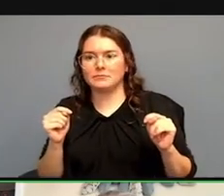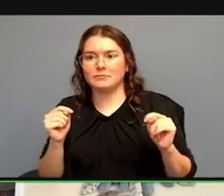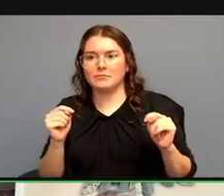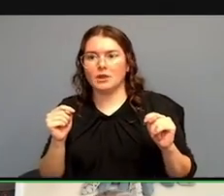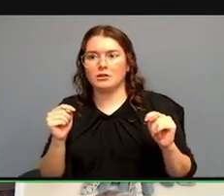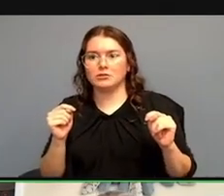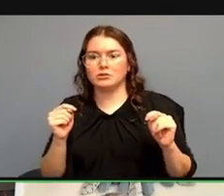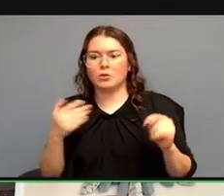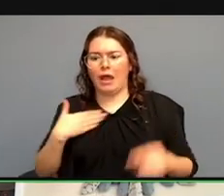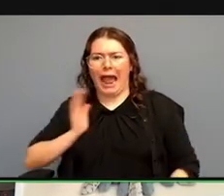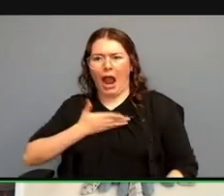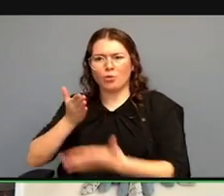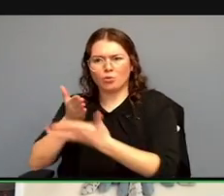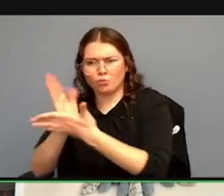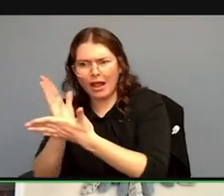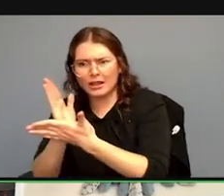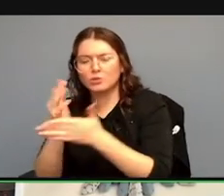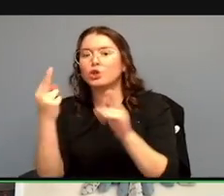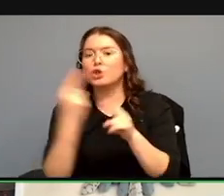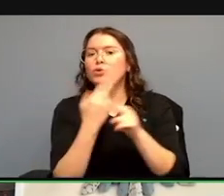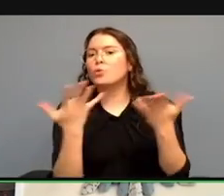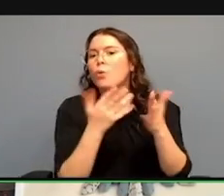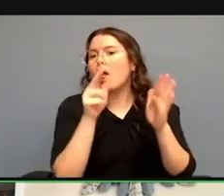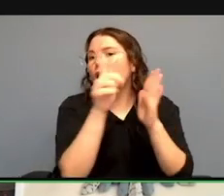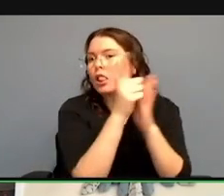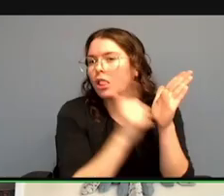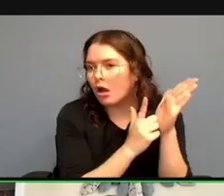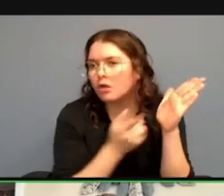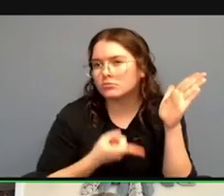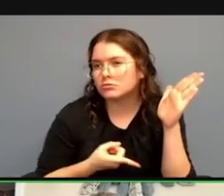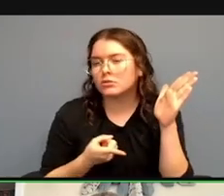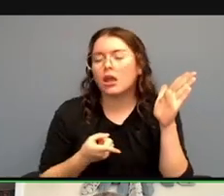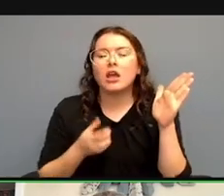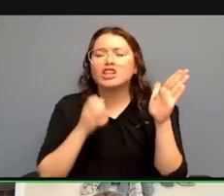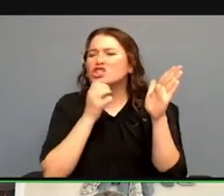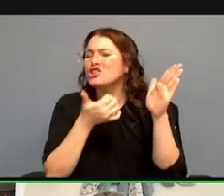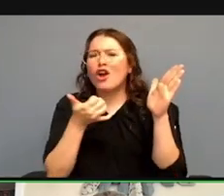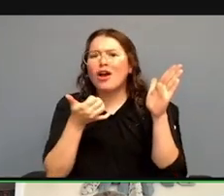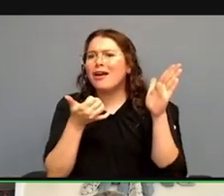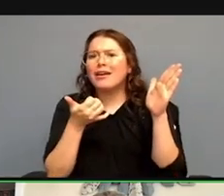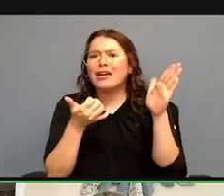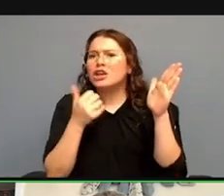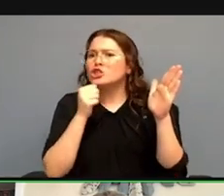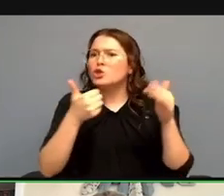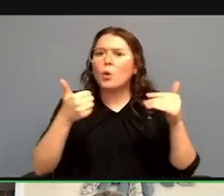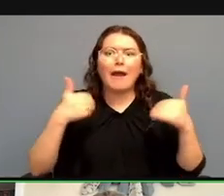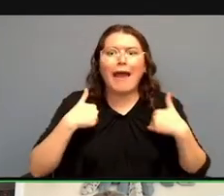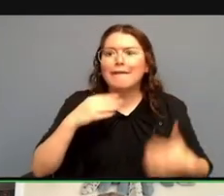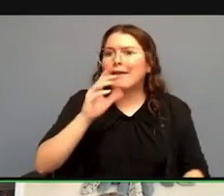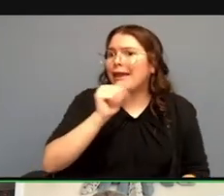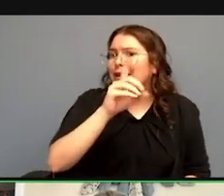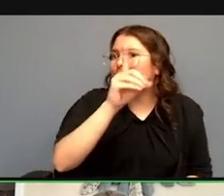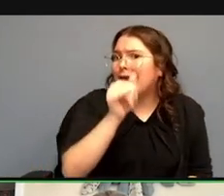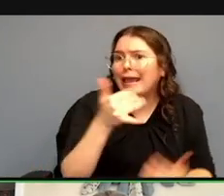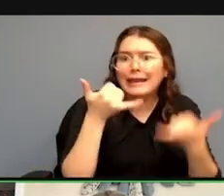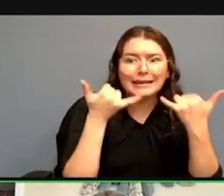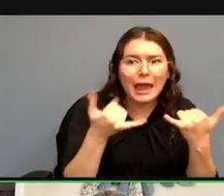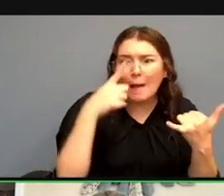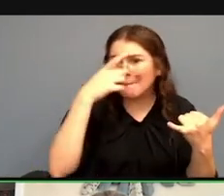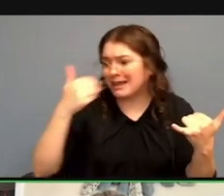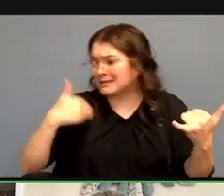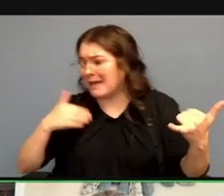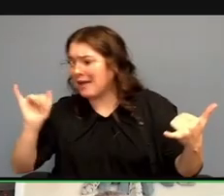enforce our rights? So it's not that you don't have Americans with Disability rights if you have